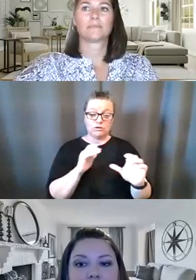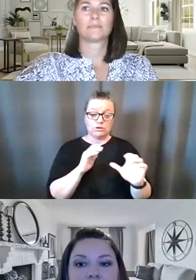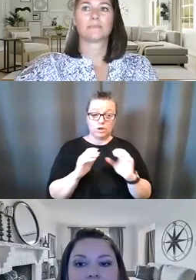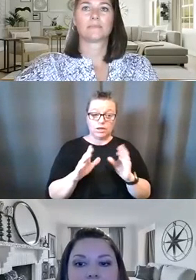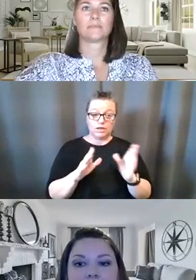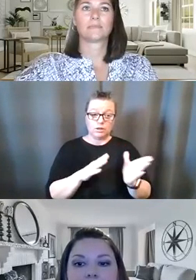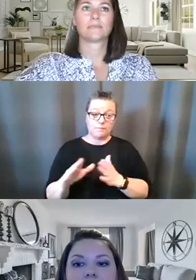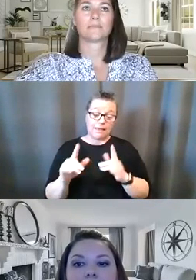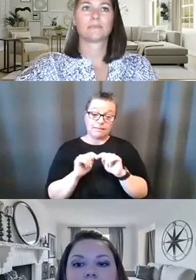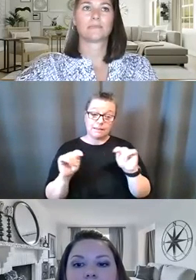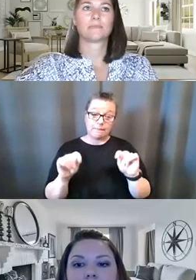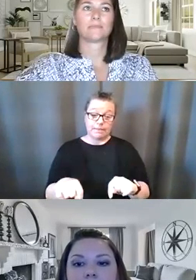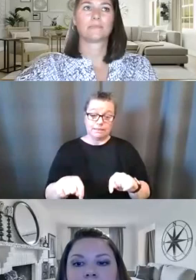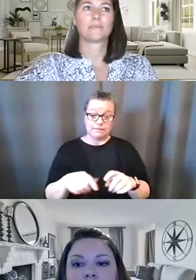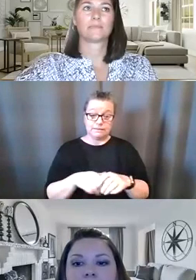plan template.